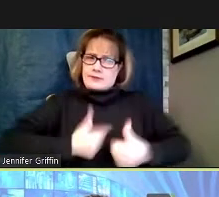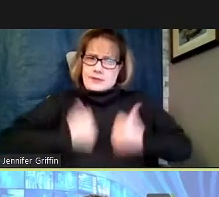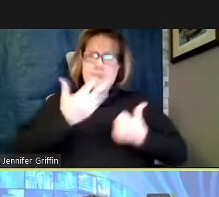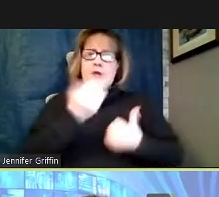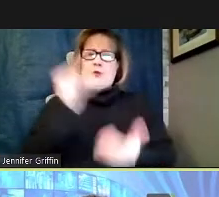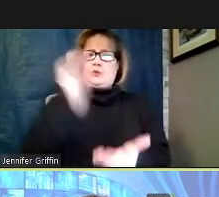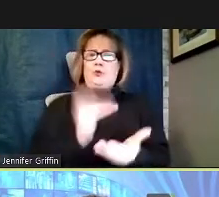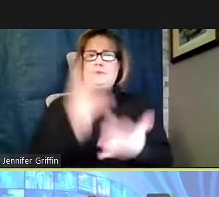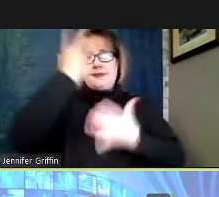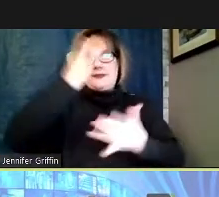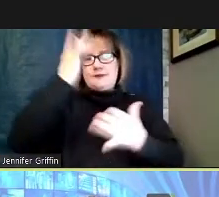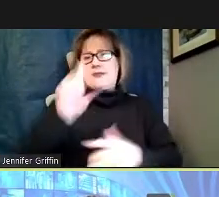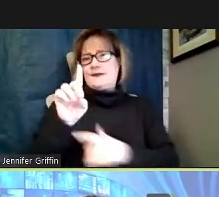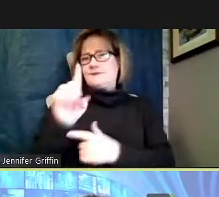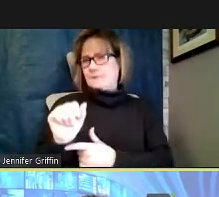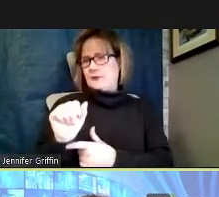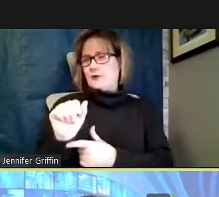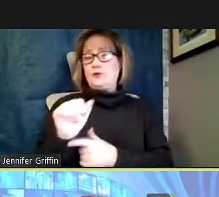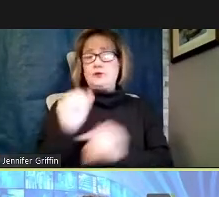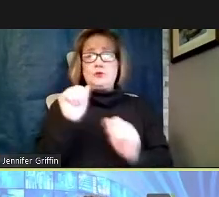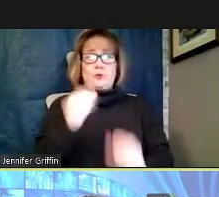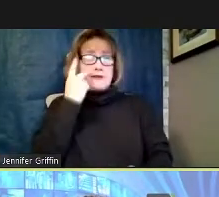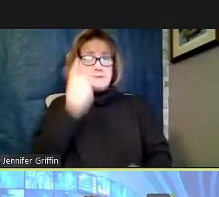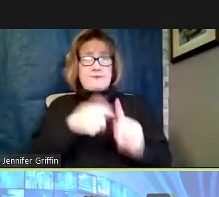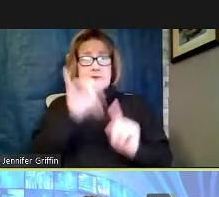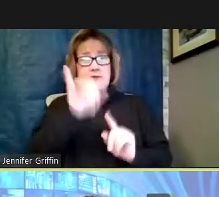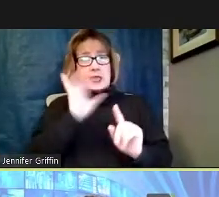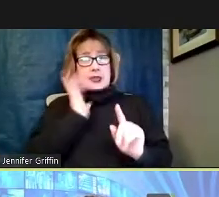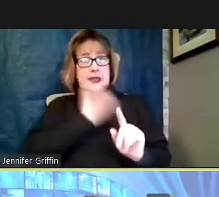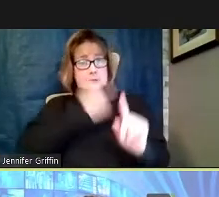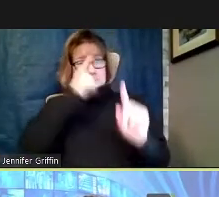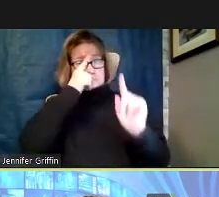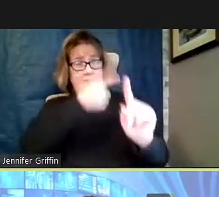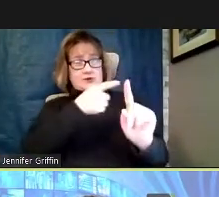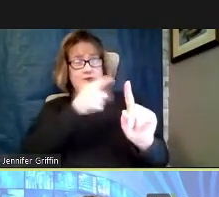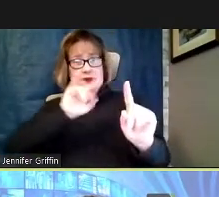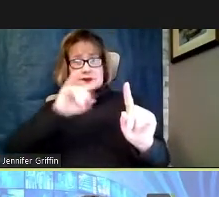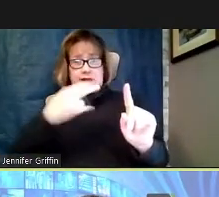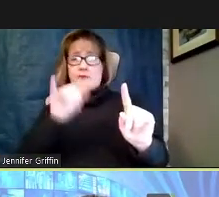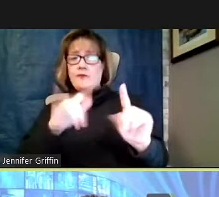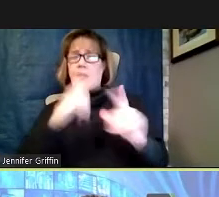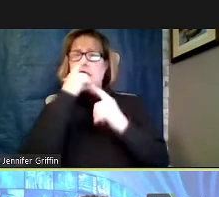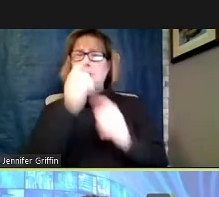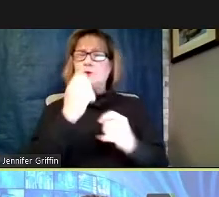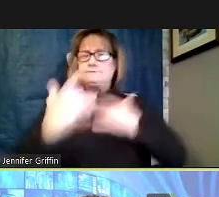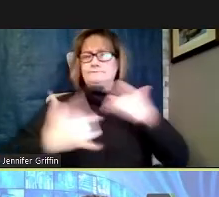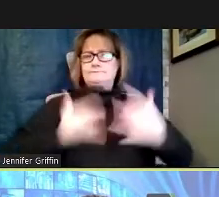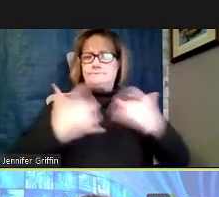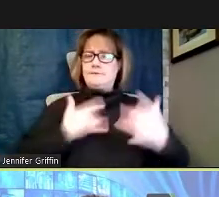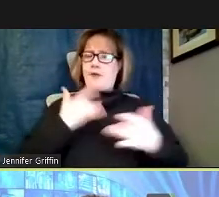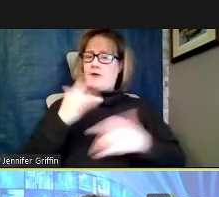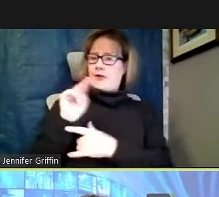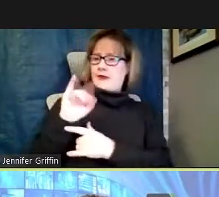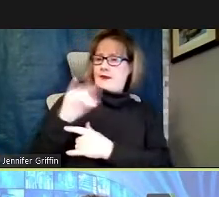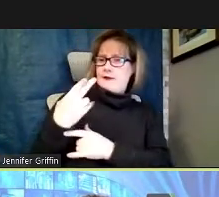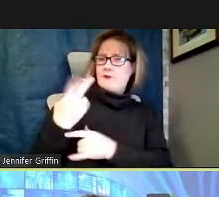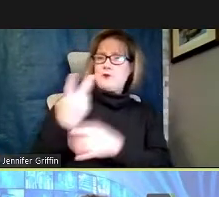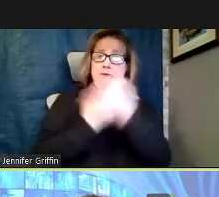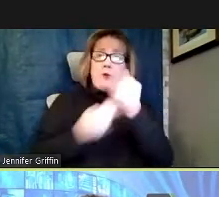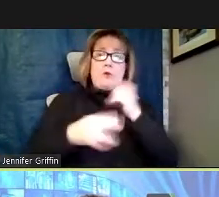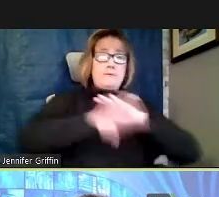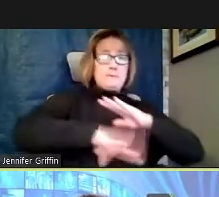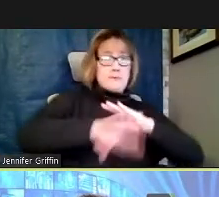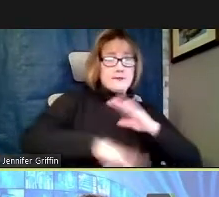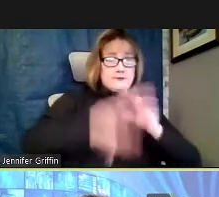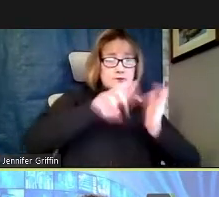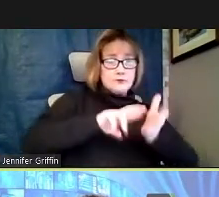and disability. And what you can see from this mission is that the interest and excitement of NIH in both basic